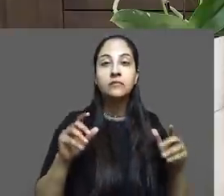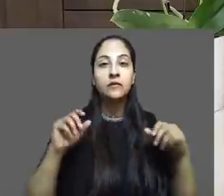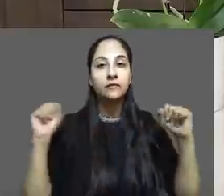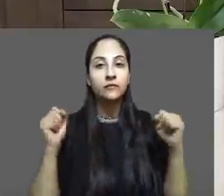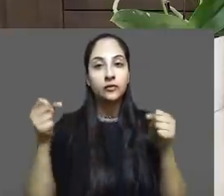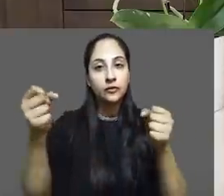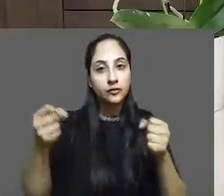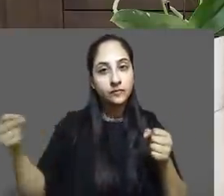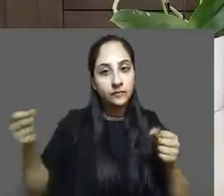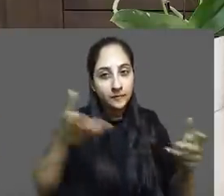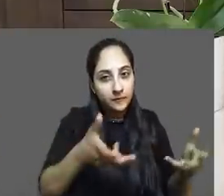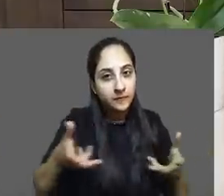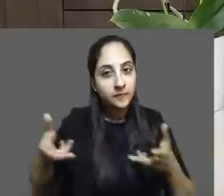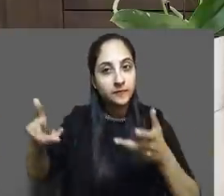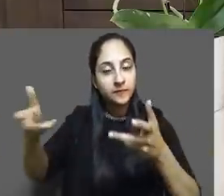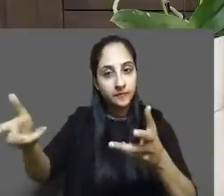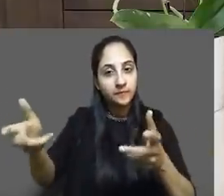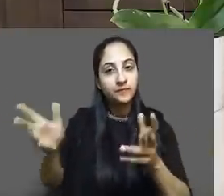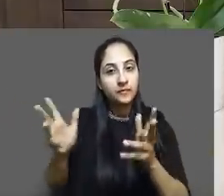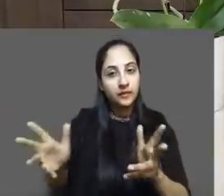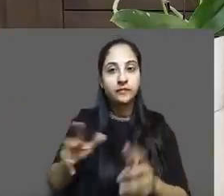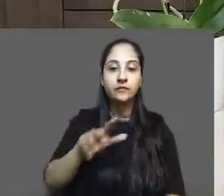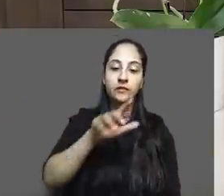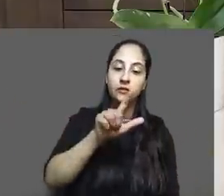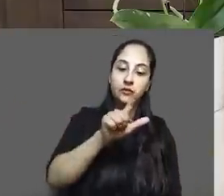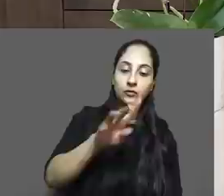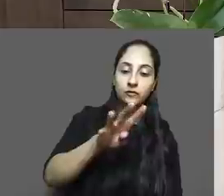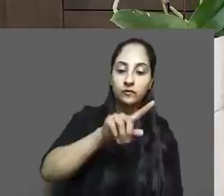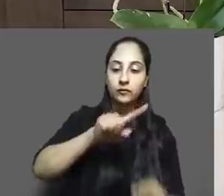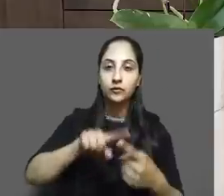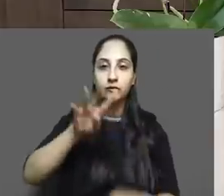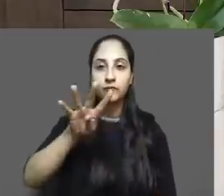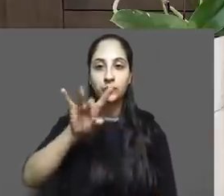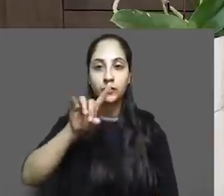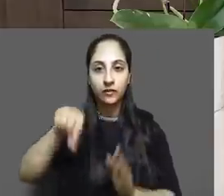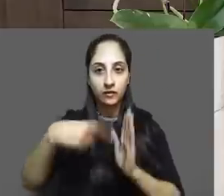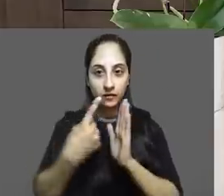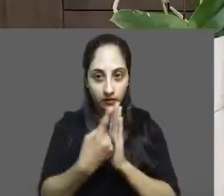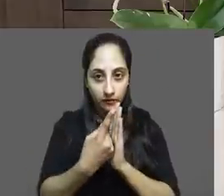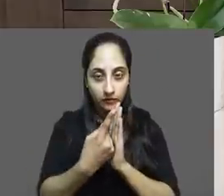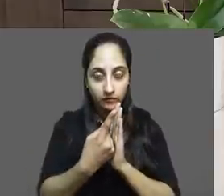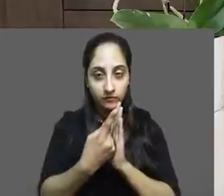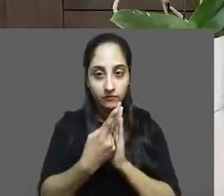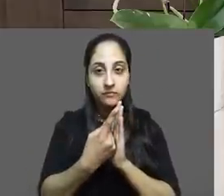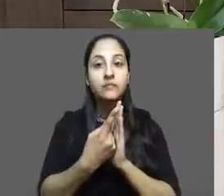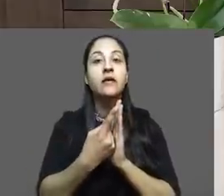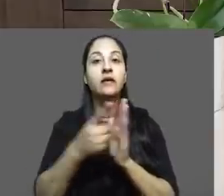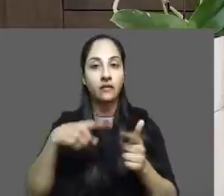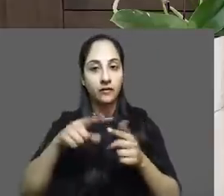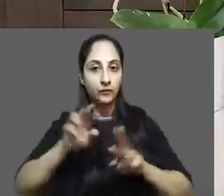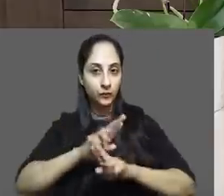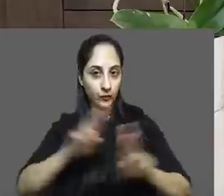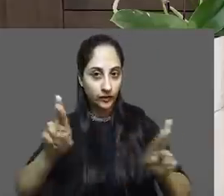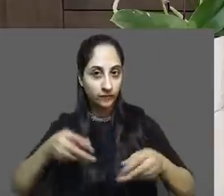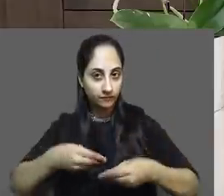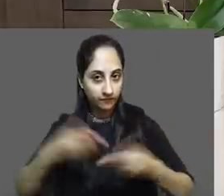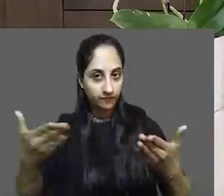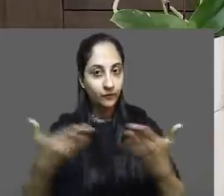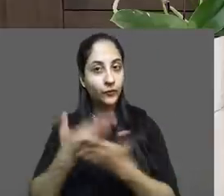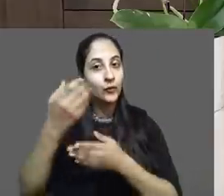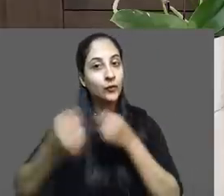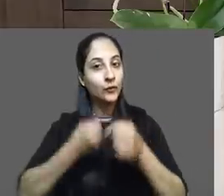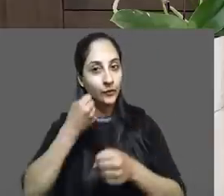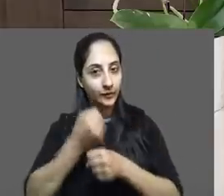keep them in a cold temperature for about 24, maybe 48 hours before it's ready